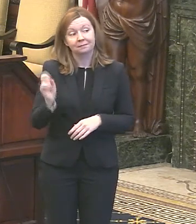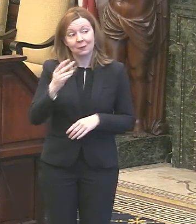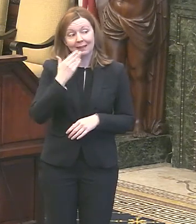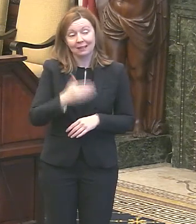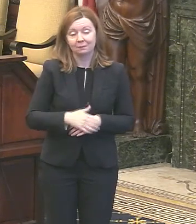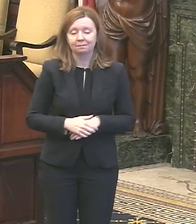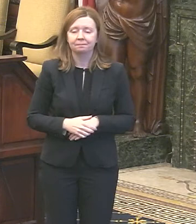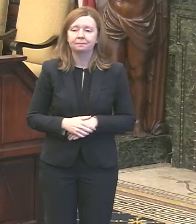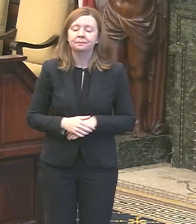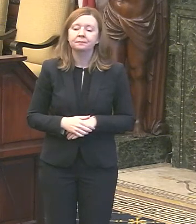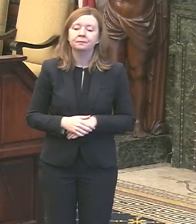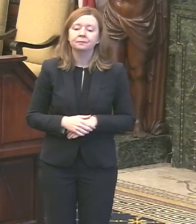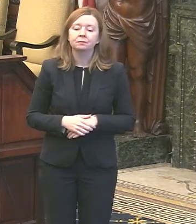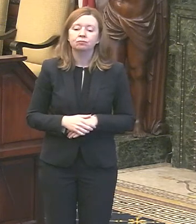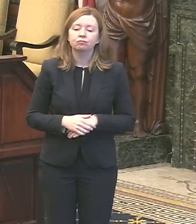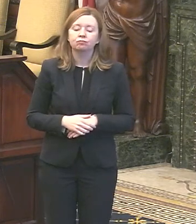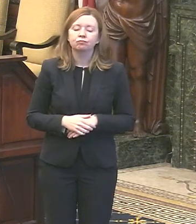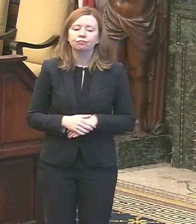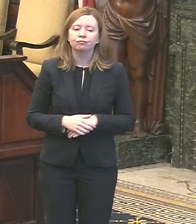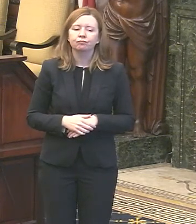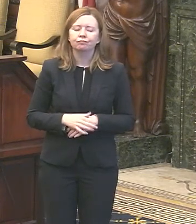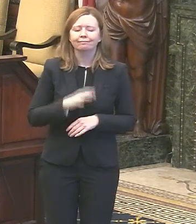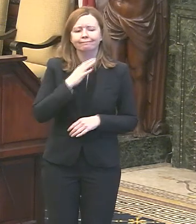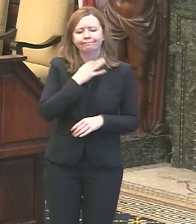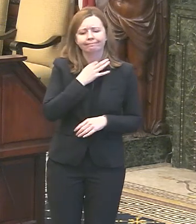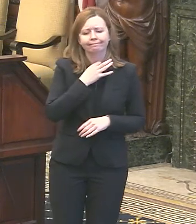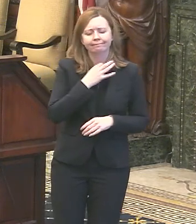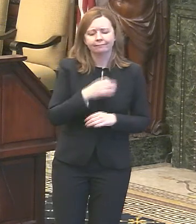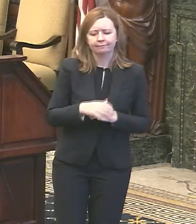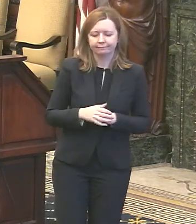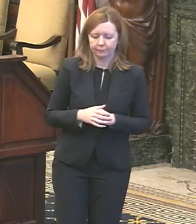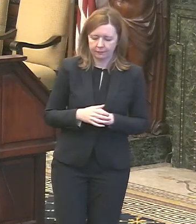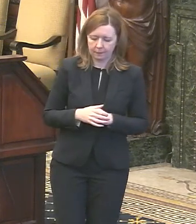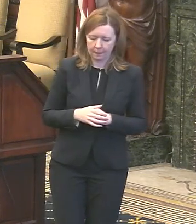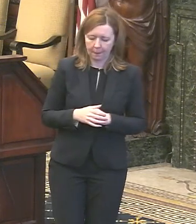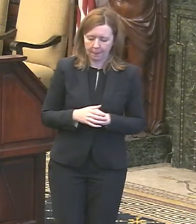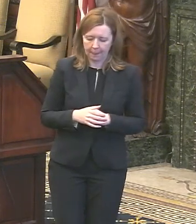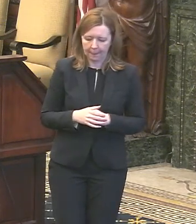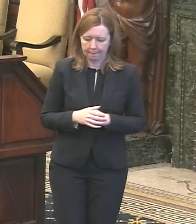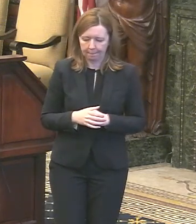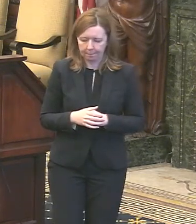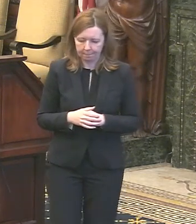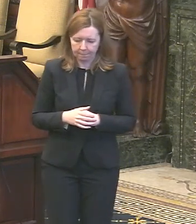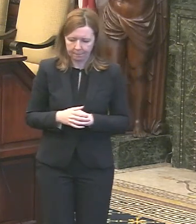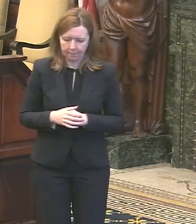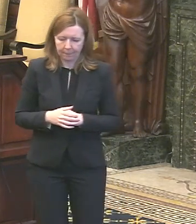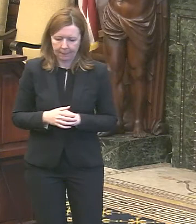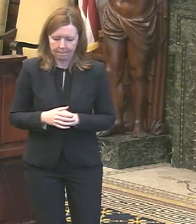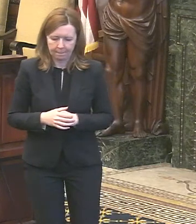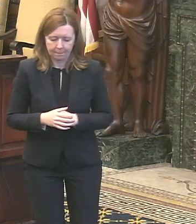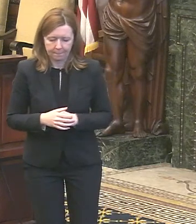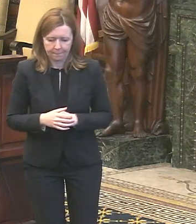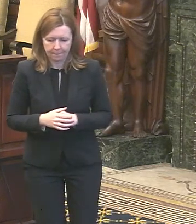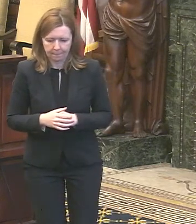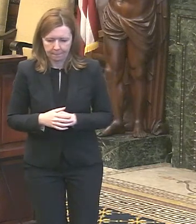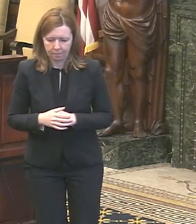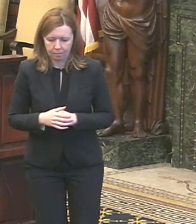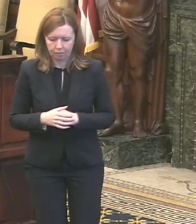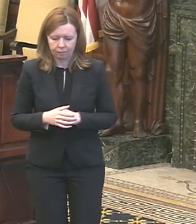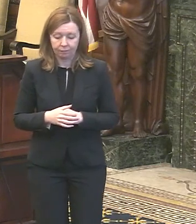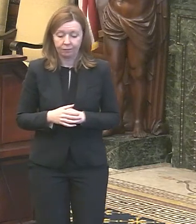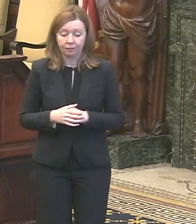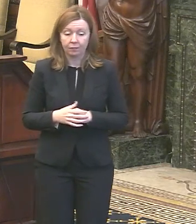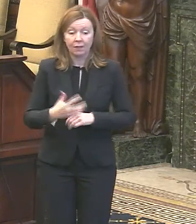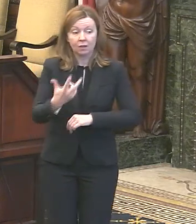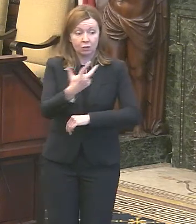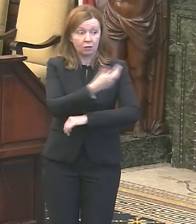thank you. And I'm also wondering, as vaccinations continue, has the city had any